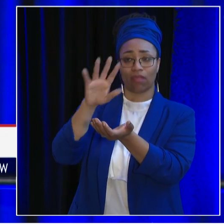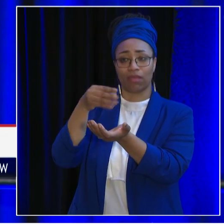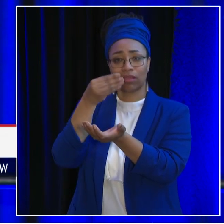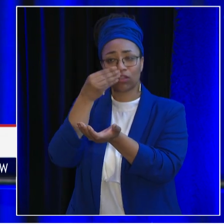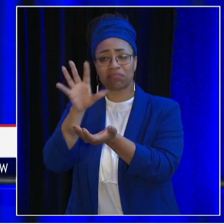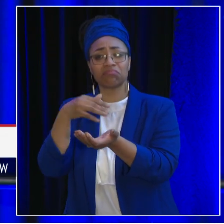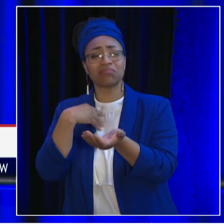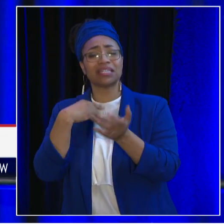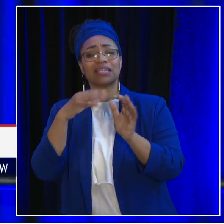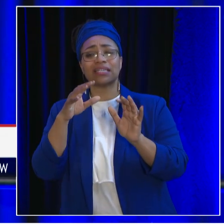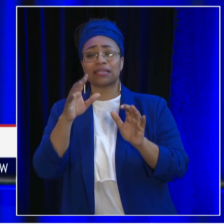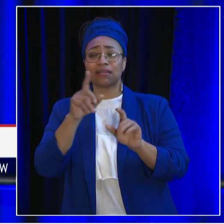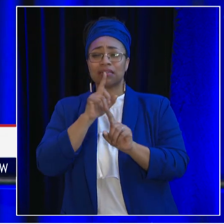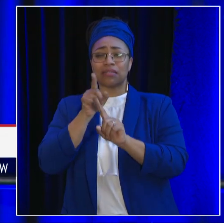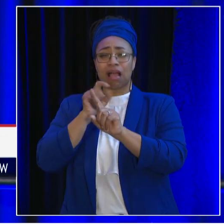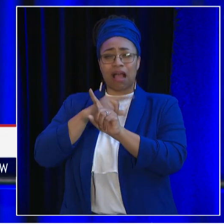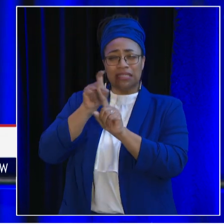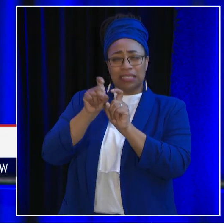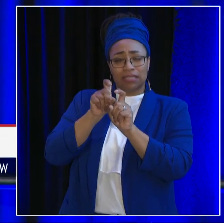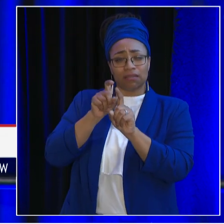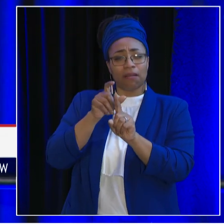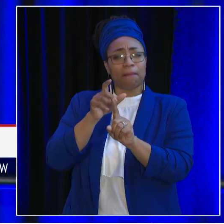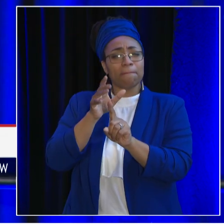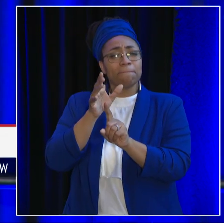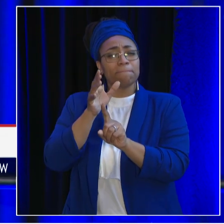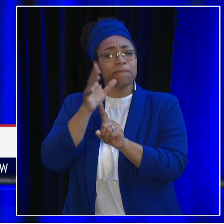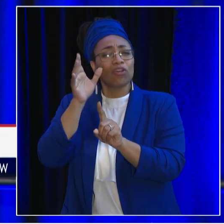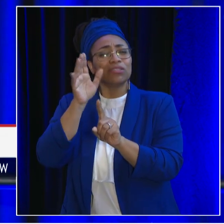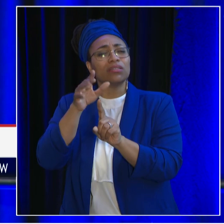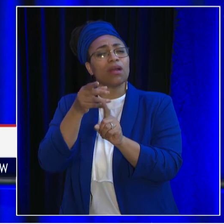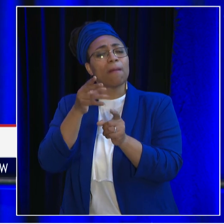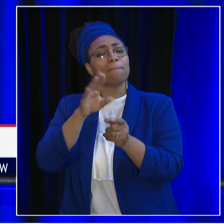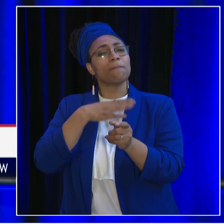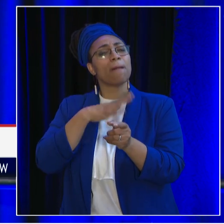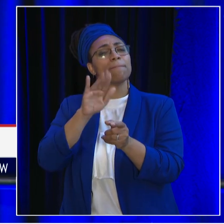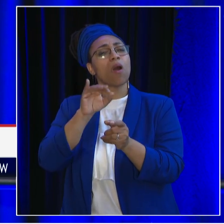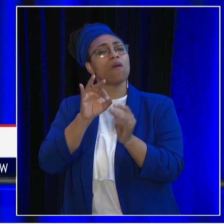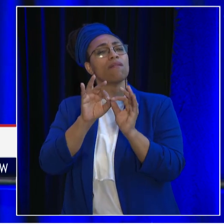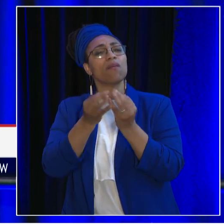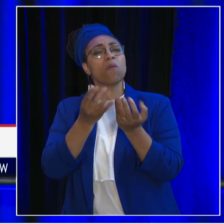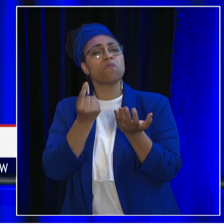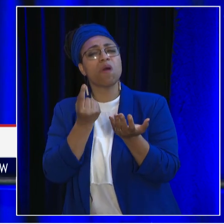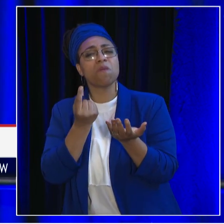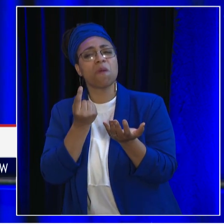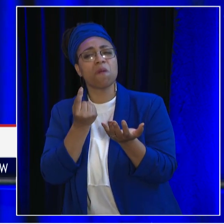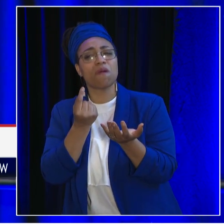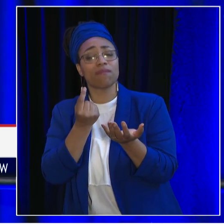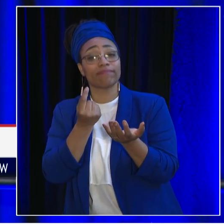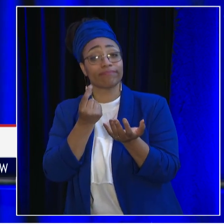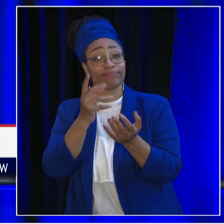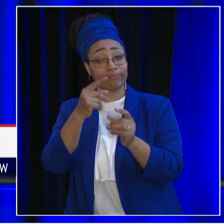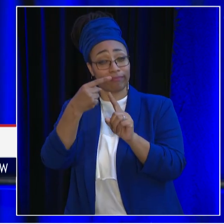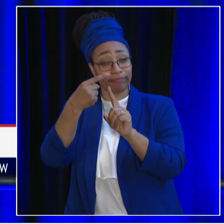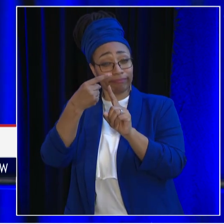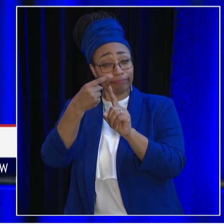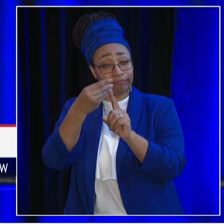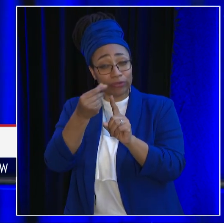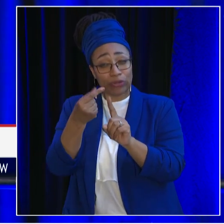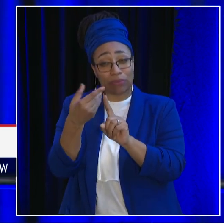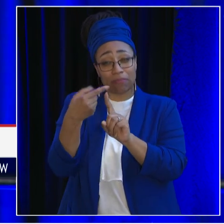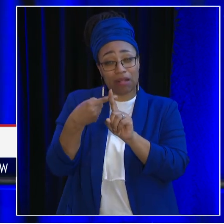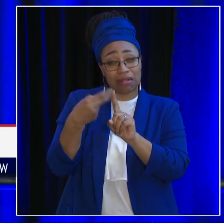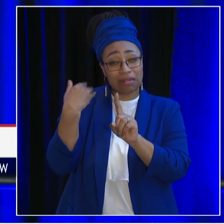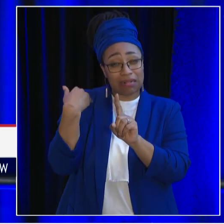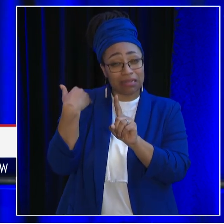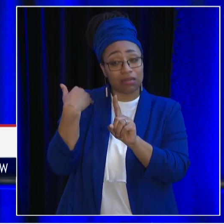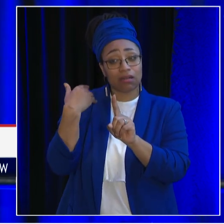story. And I'm going to be honest with you all this morning in full transparency. Up until a few months ago, I would say I wanted to